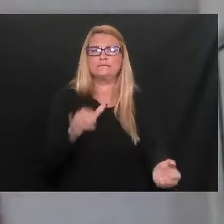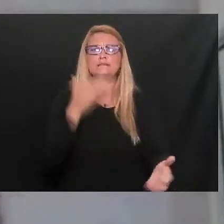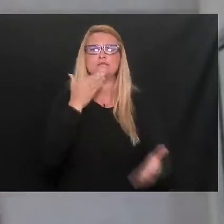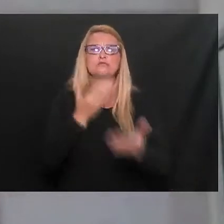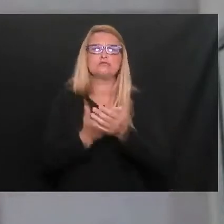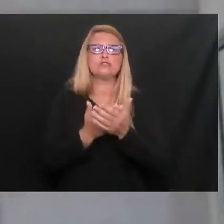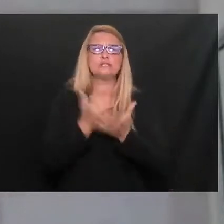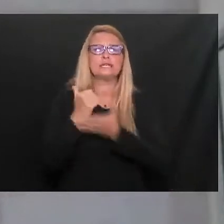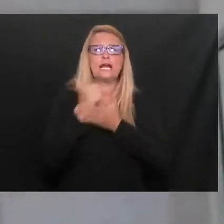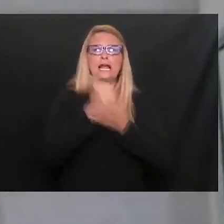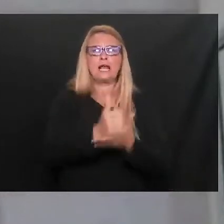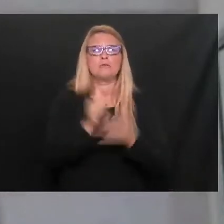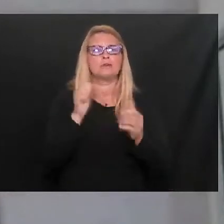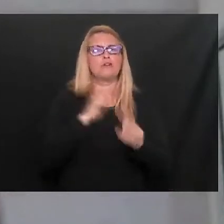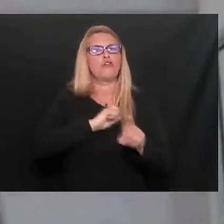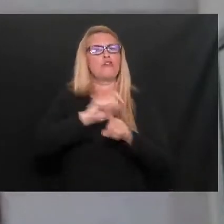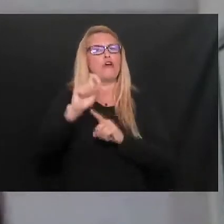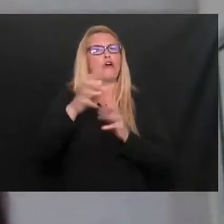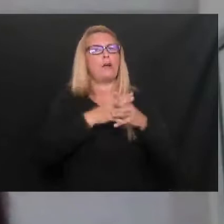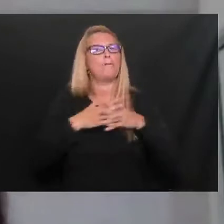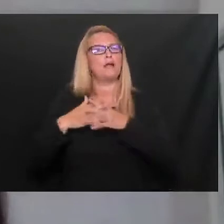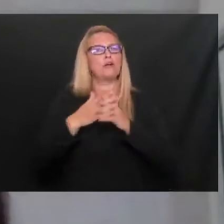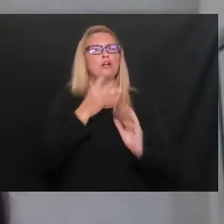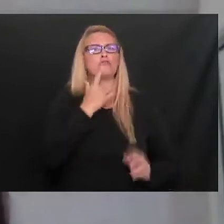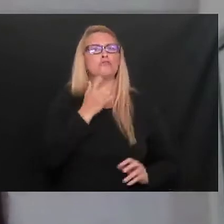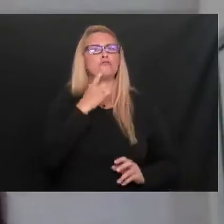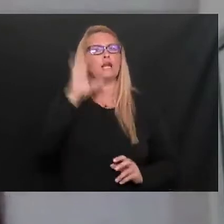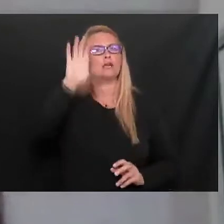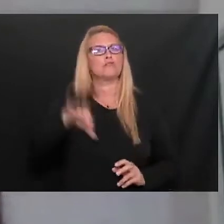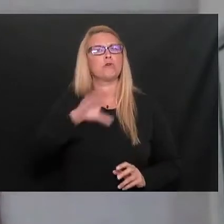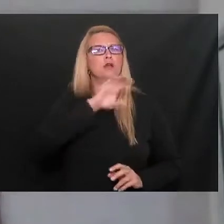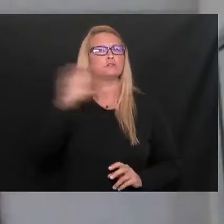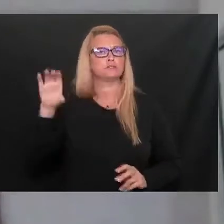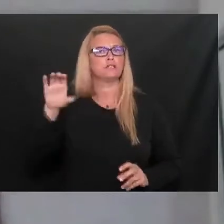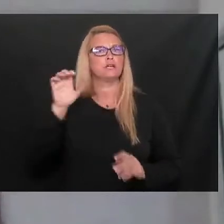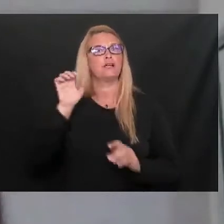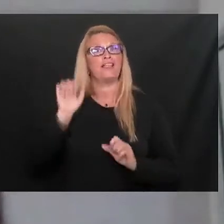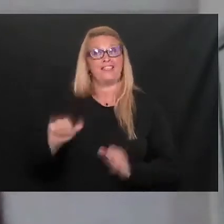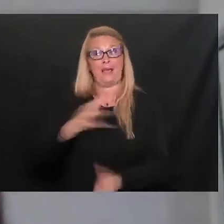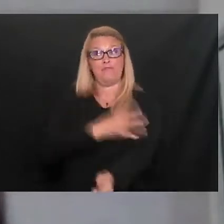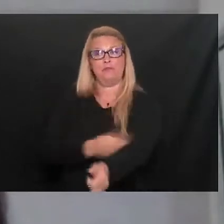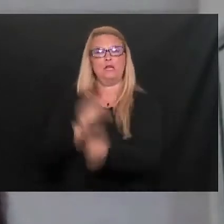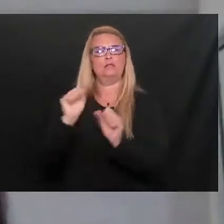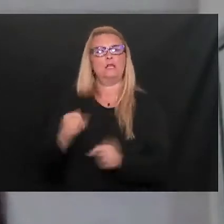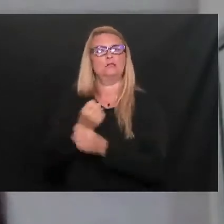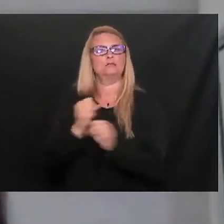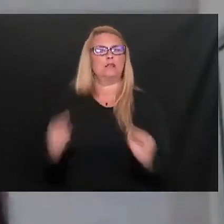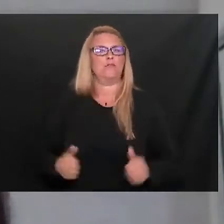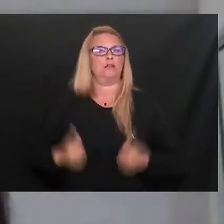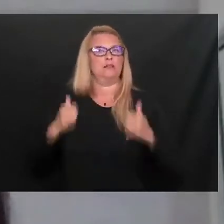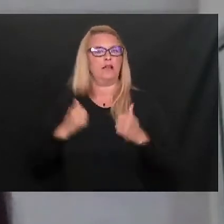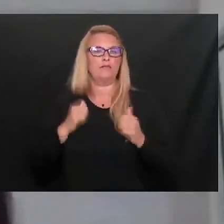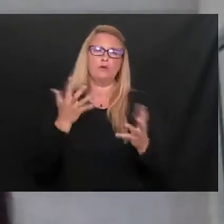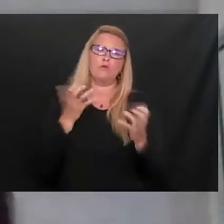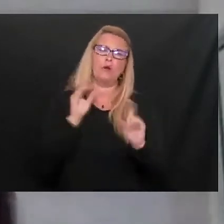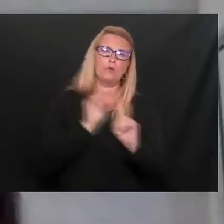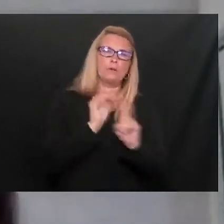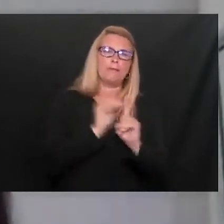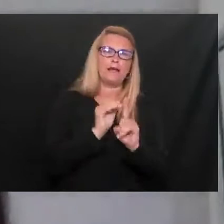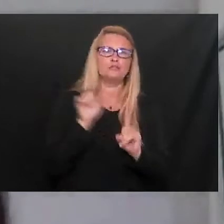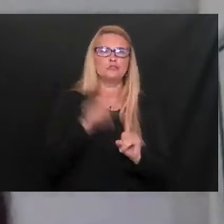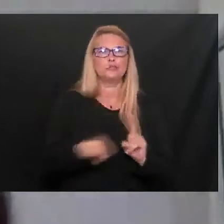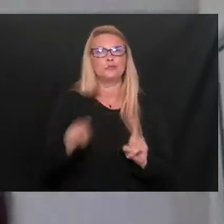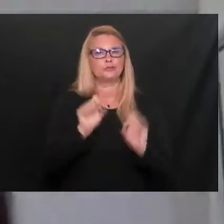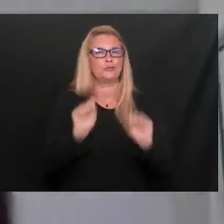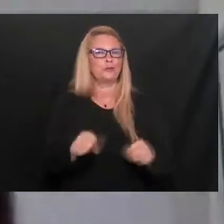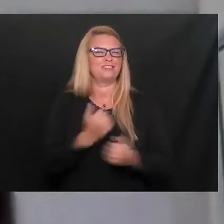the American Red Cross to donate blood because it can save a life. So just want to remind anyone to do that because it can save a life. Thanks,